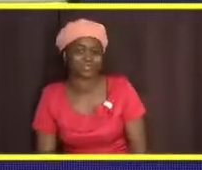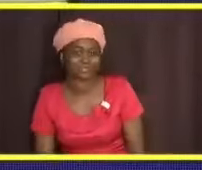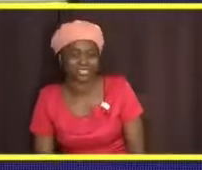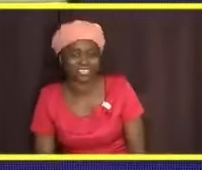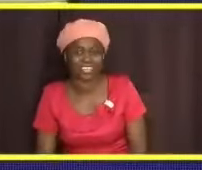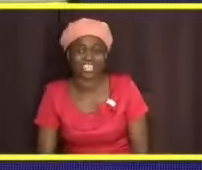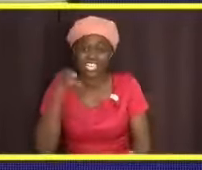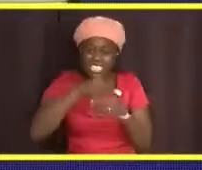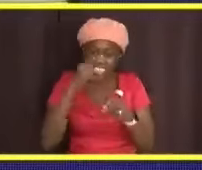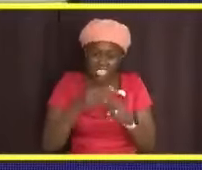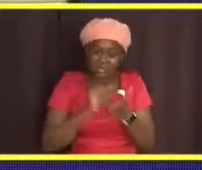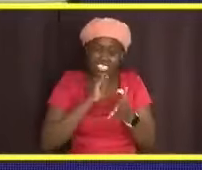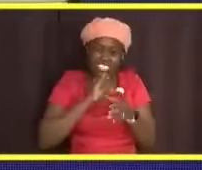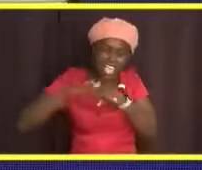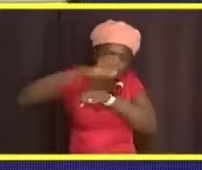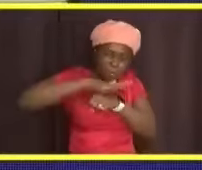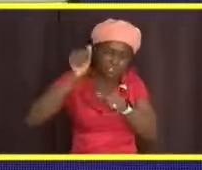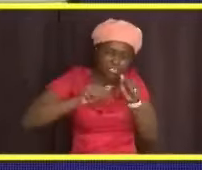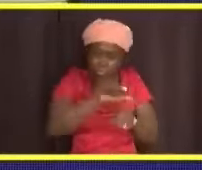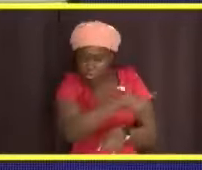The name that's above every other name.